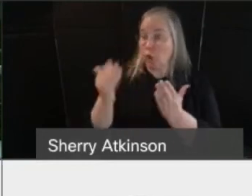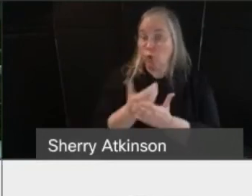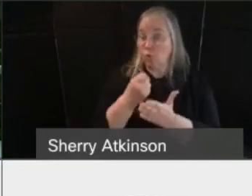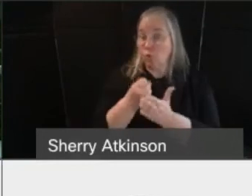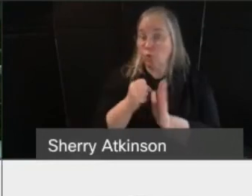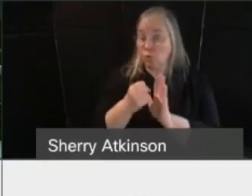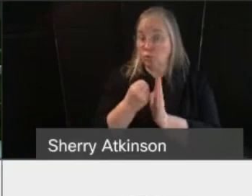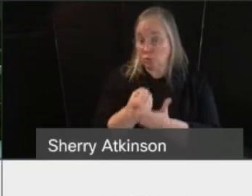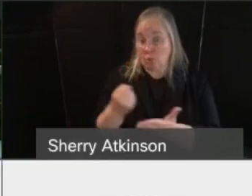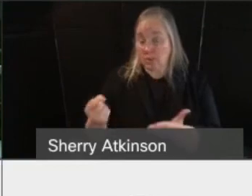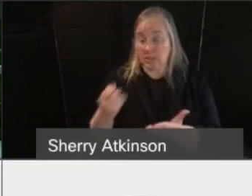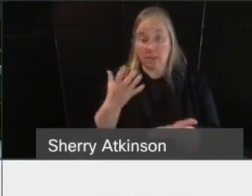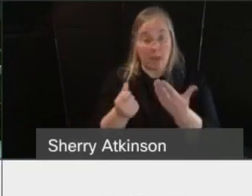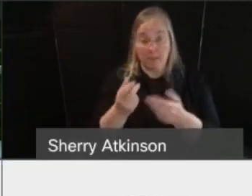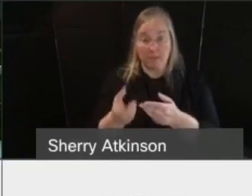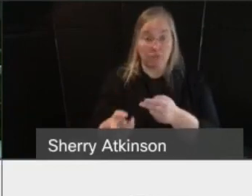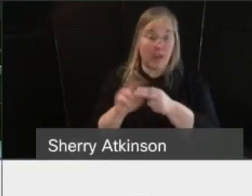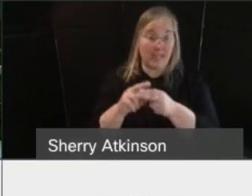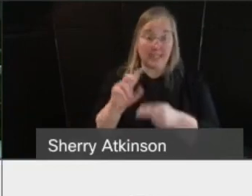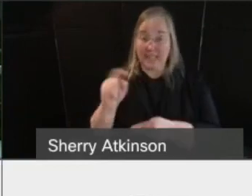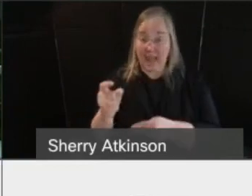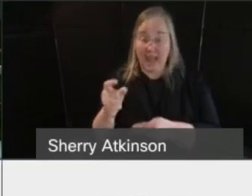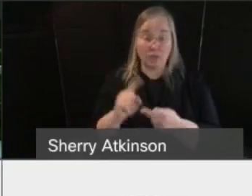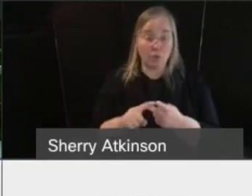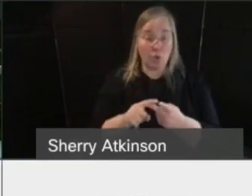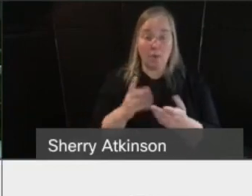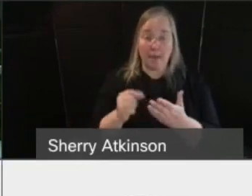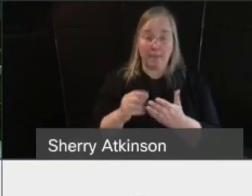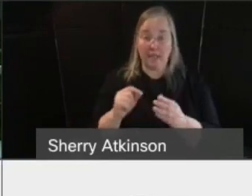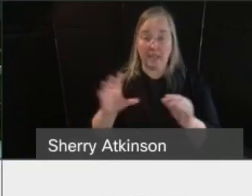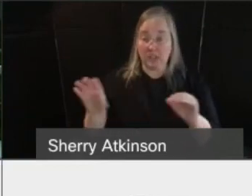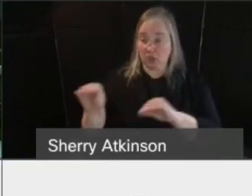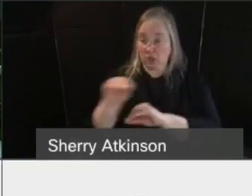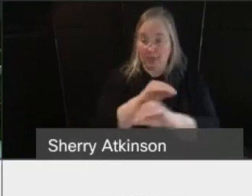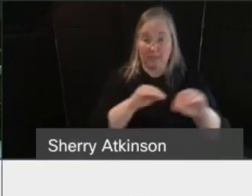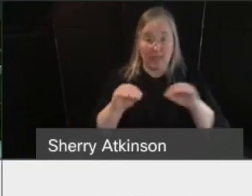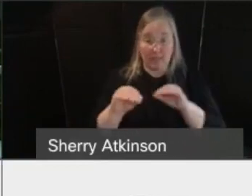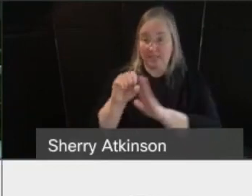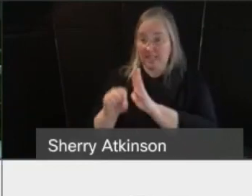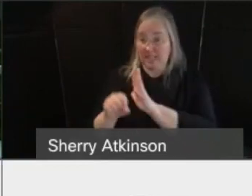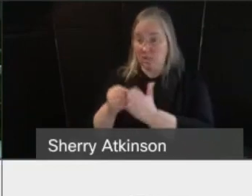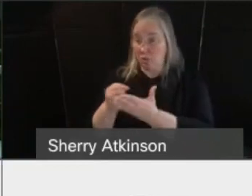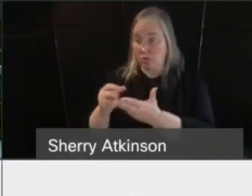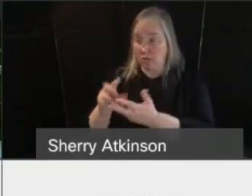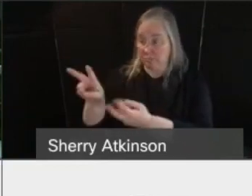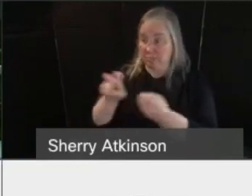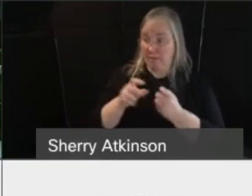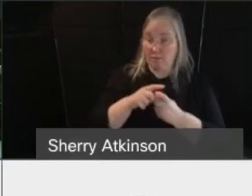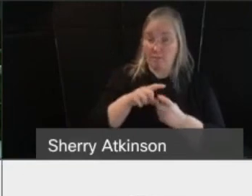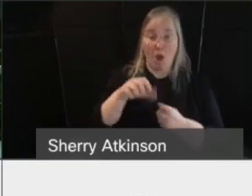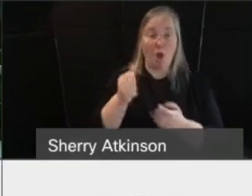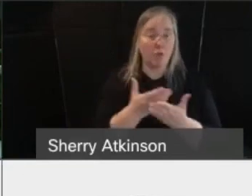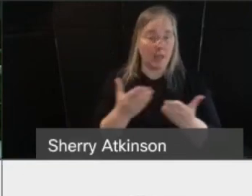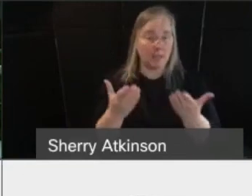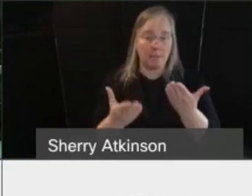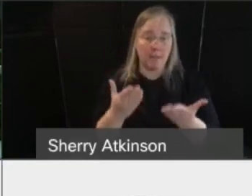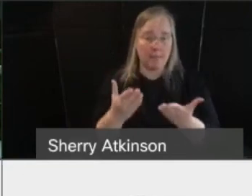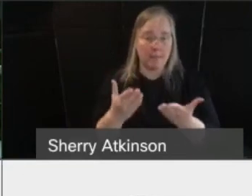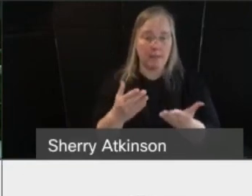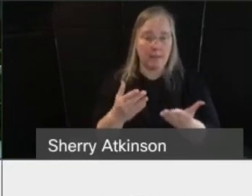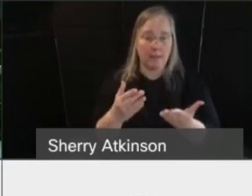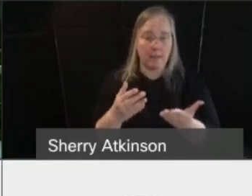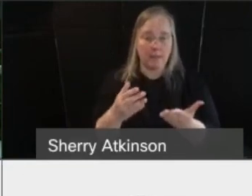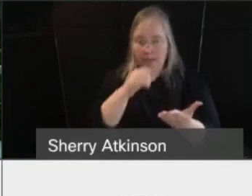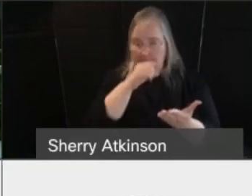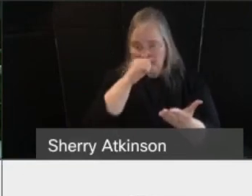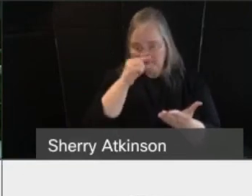taxes or other things there, or could be shifting of state sources from other things. Could be those spending on state